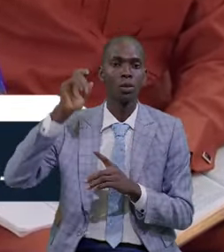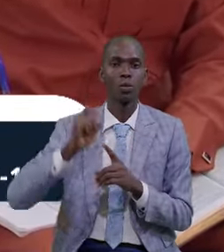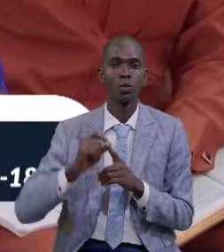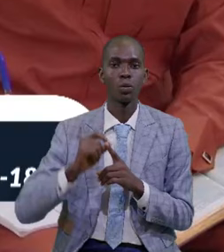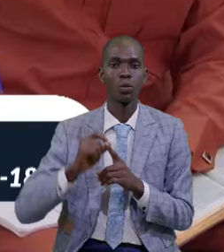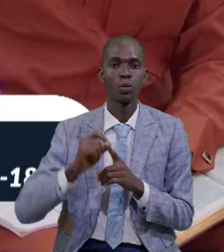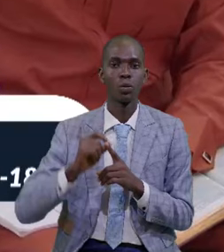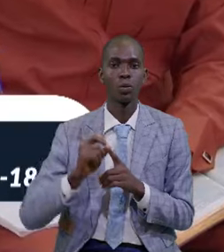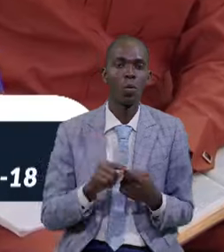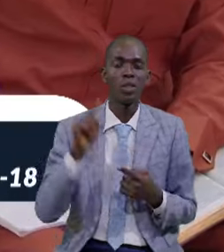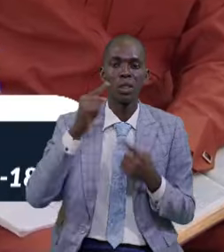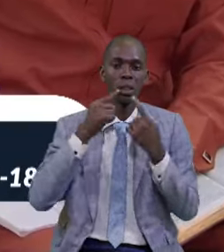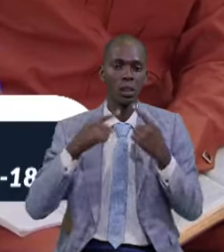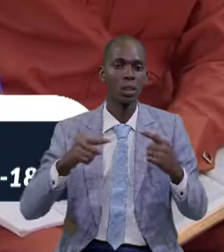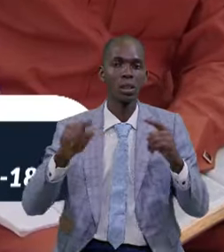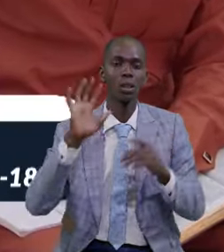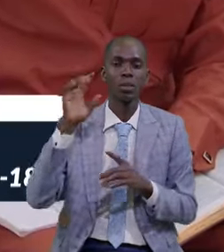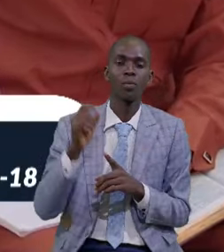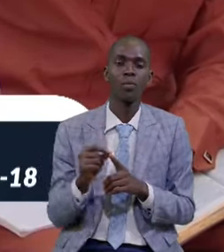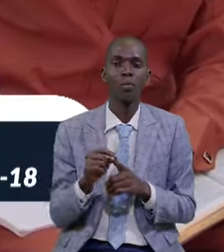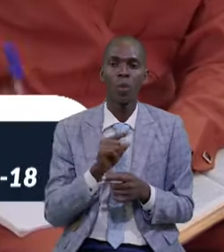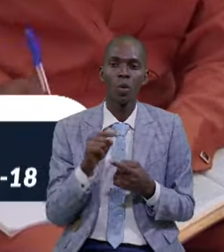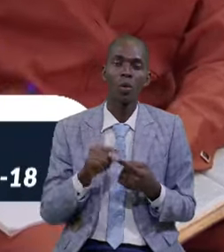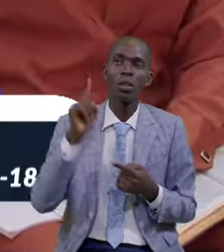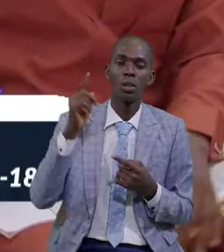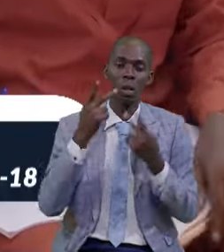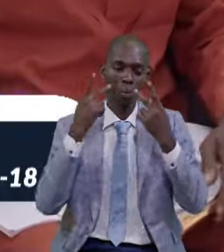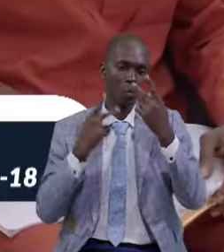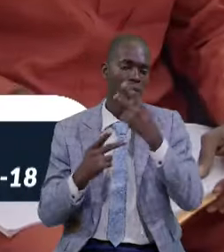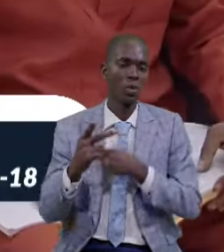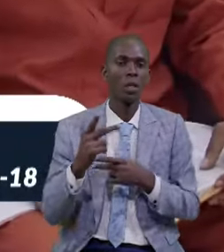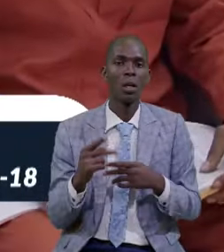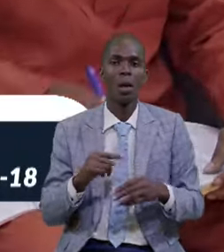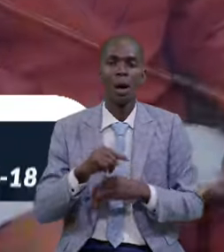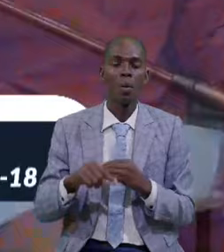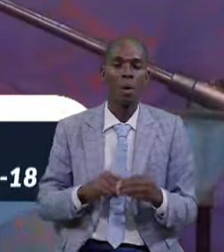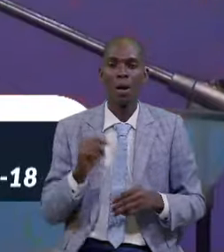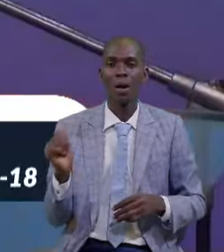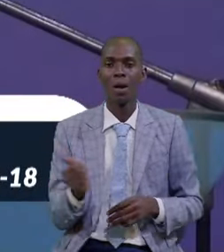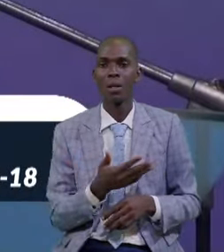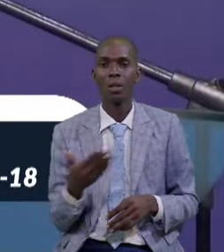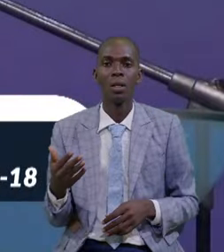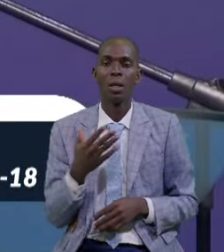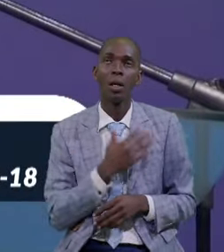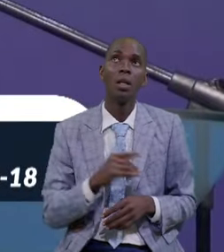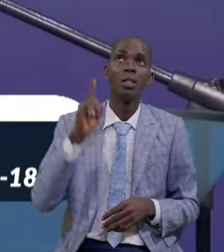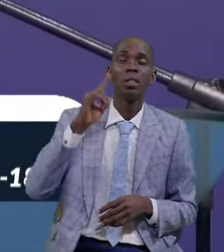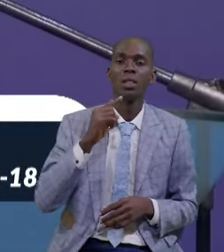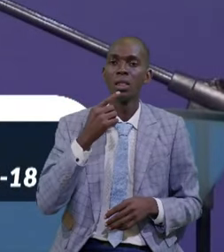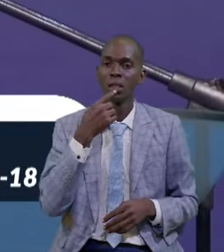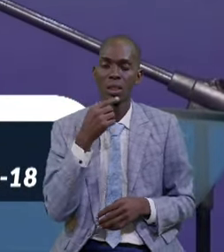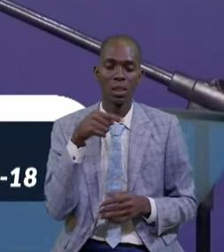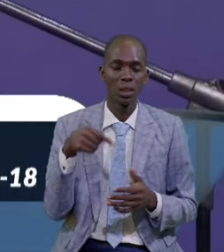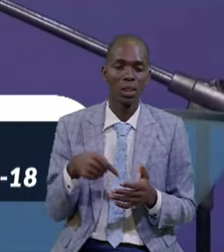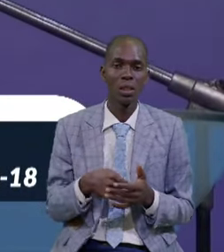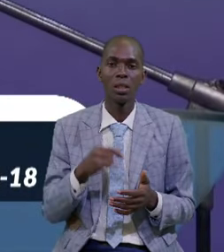proclaims the word, when he prophesies about anything, and he says, this is